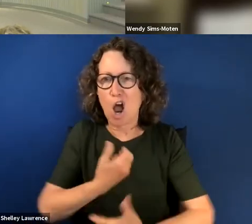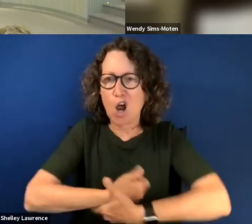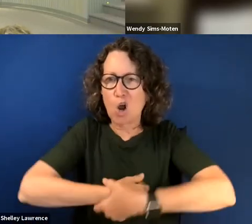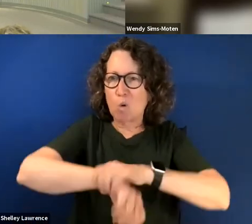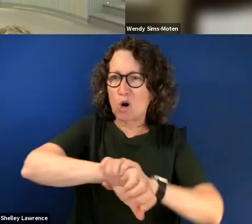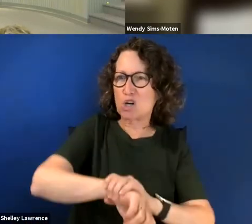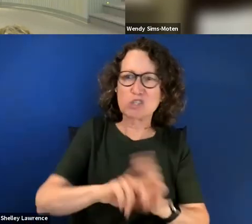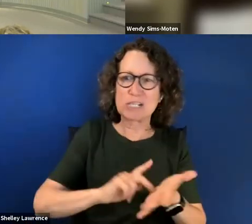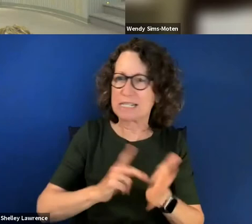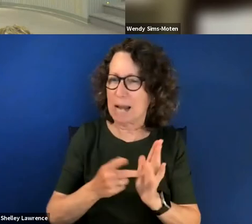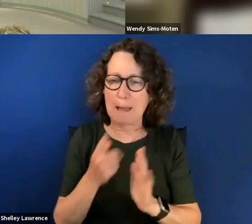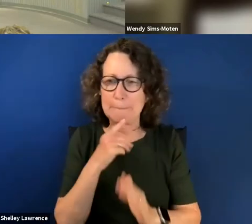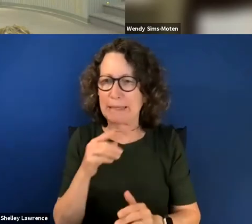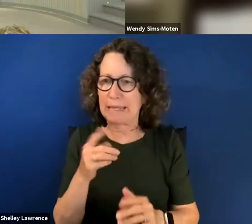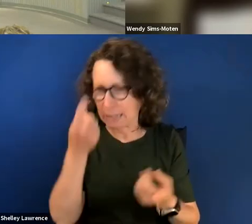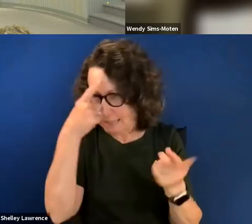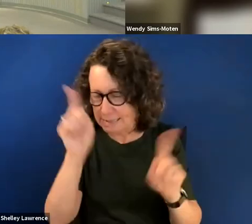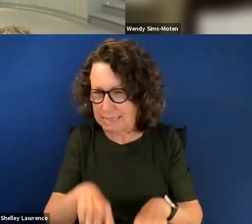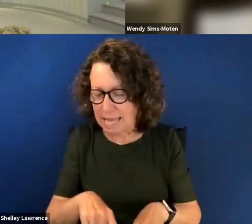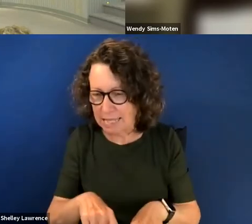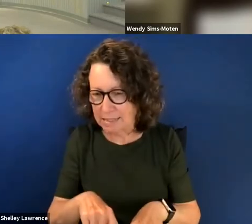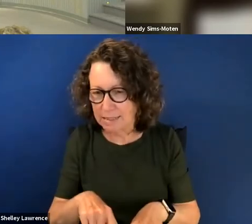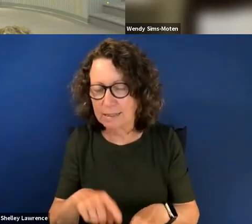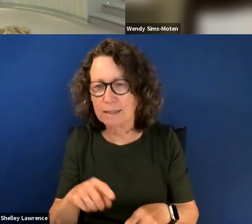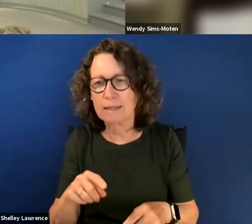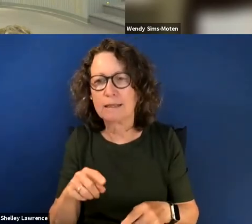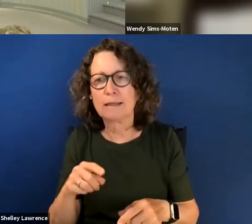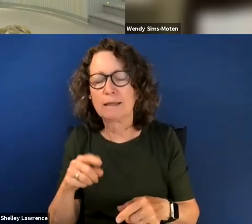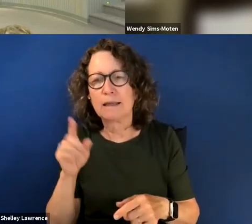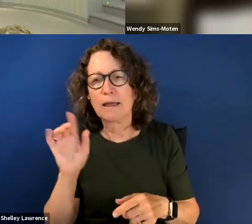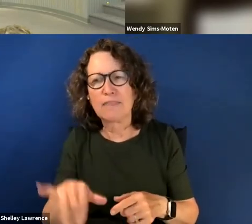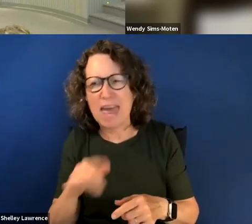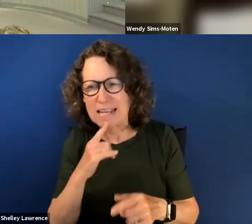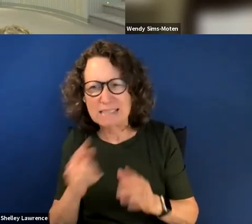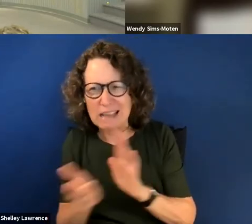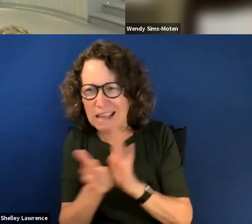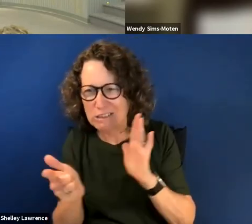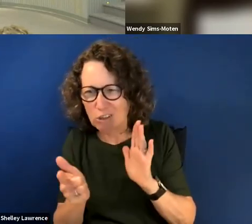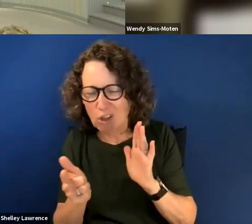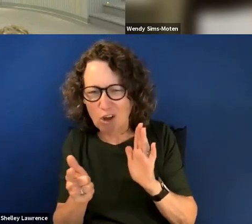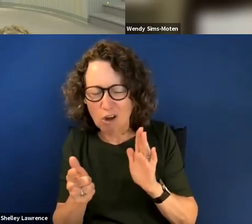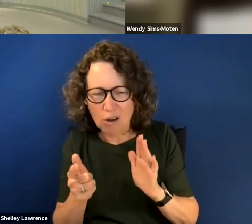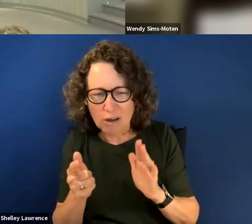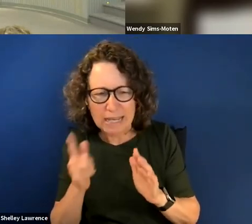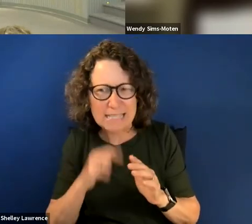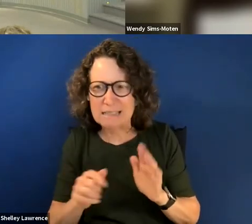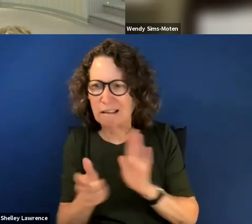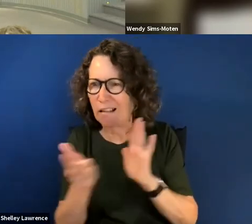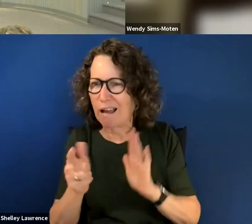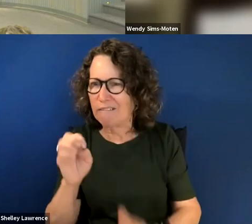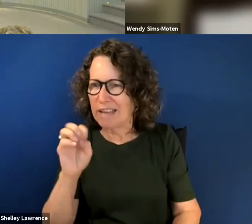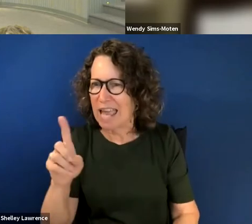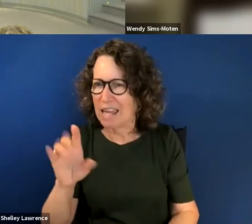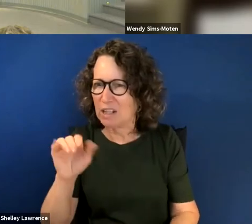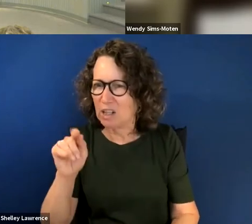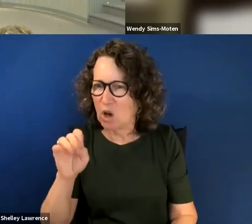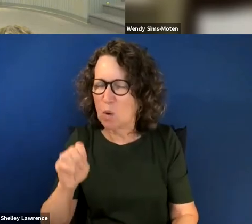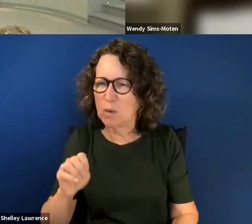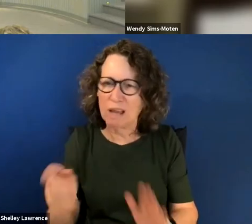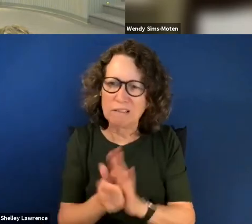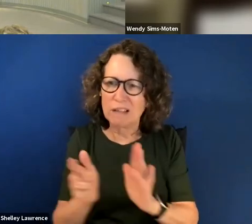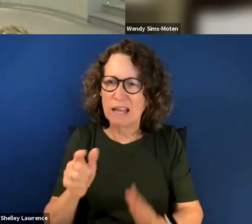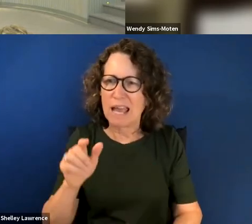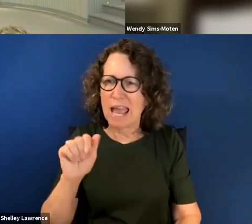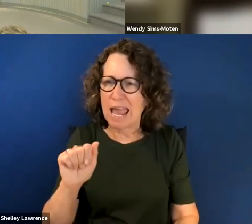consent. Mandates are against the law. It is violation of a Nuremberg Code, violation of AMA,